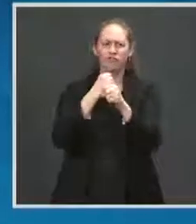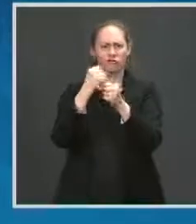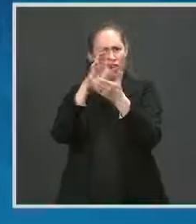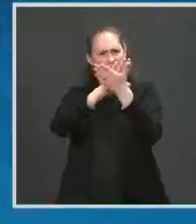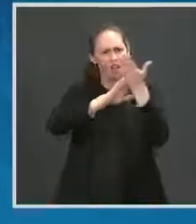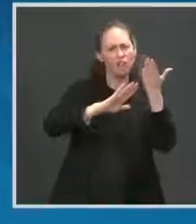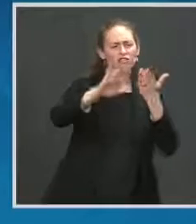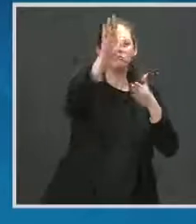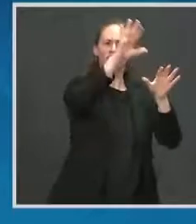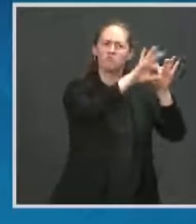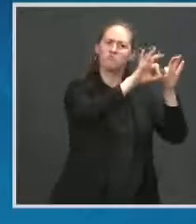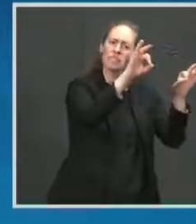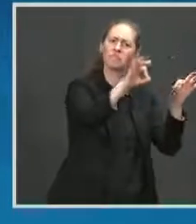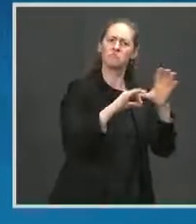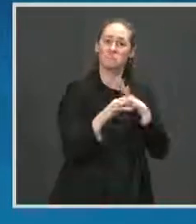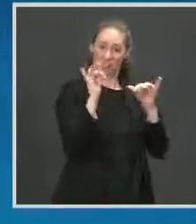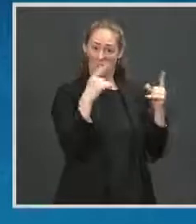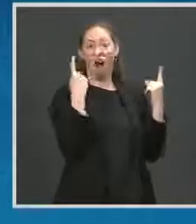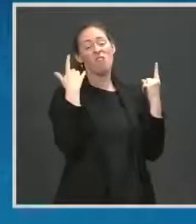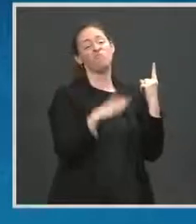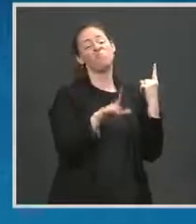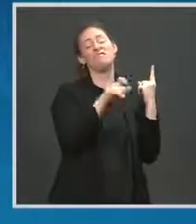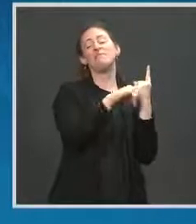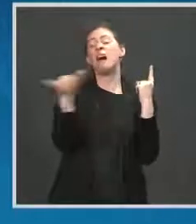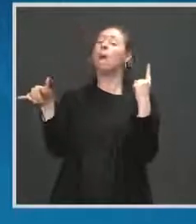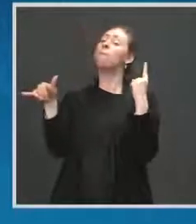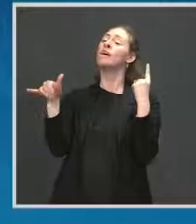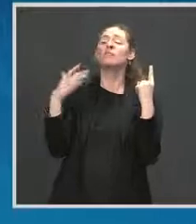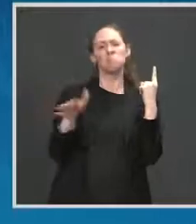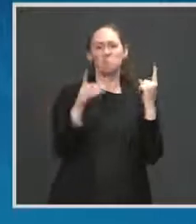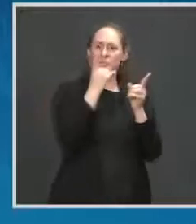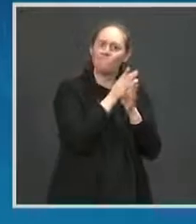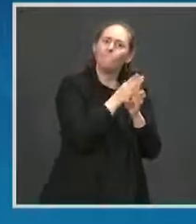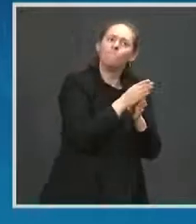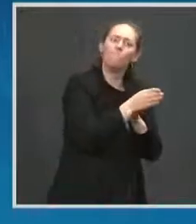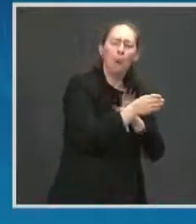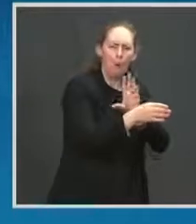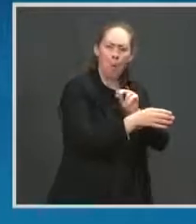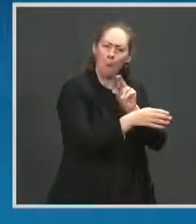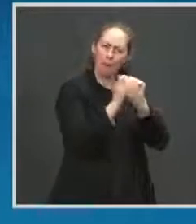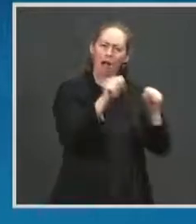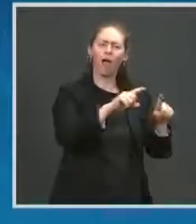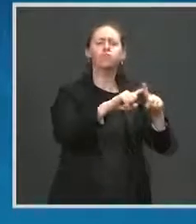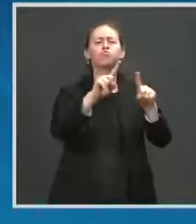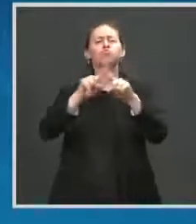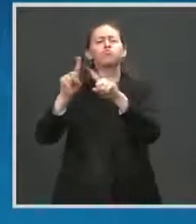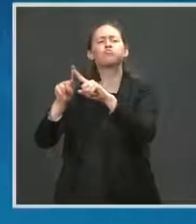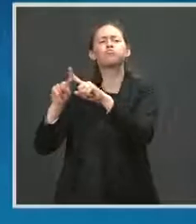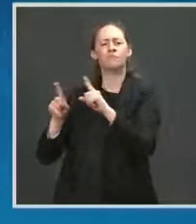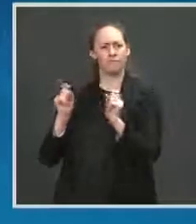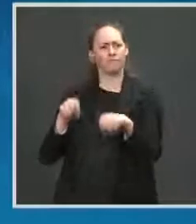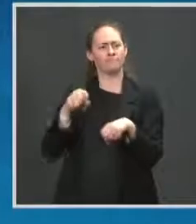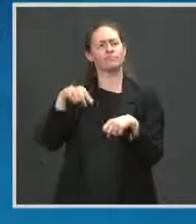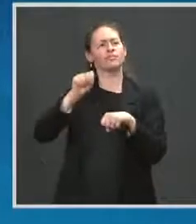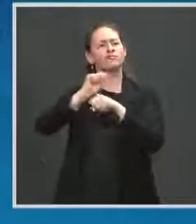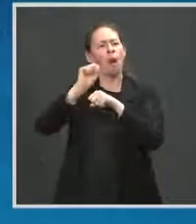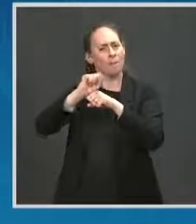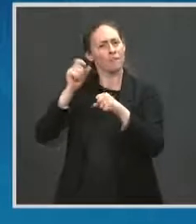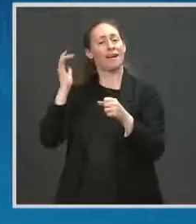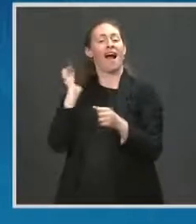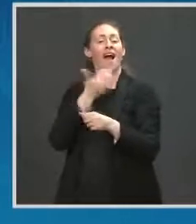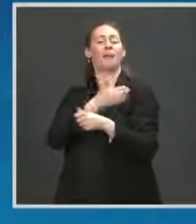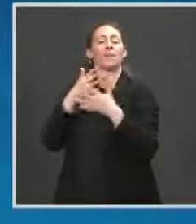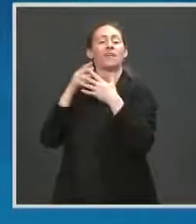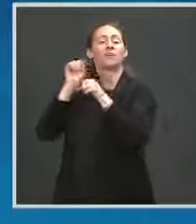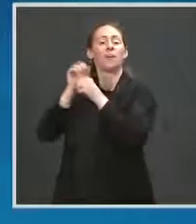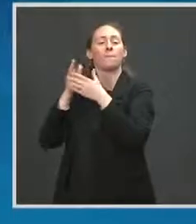only one path to success. A majority of the jobs we will create through the American Jobs Plan